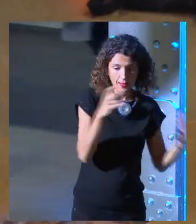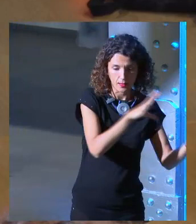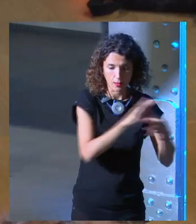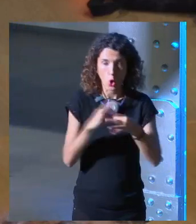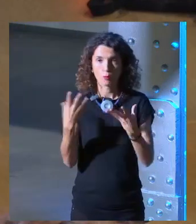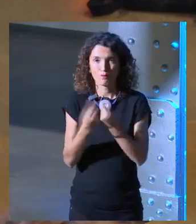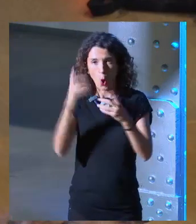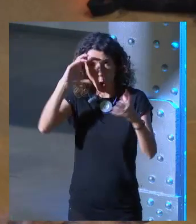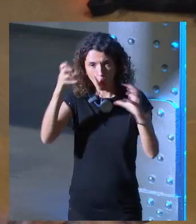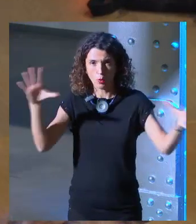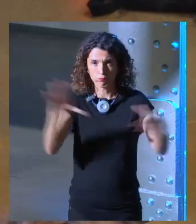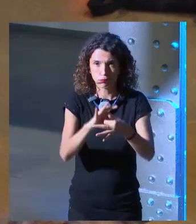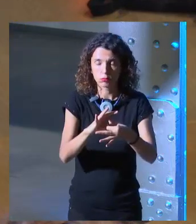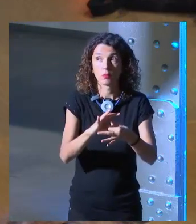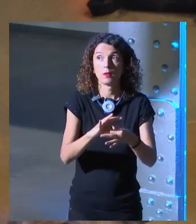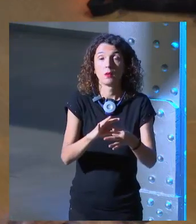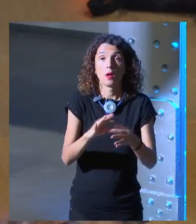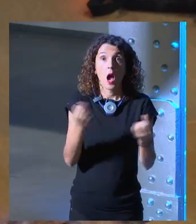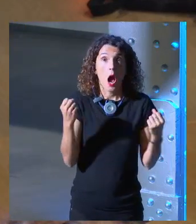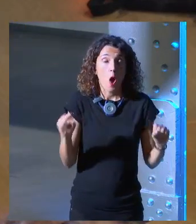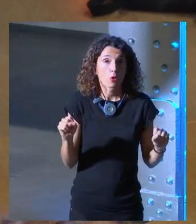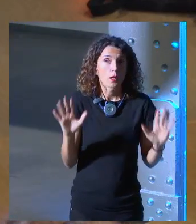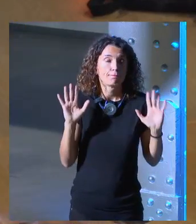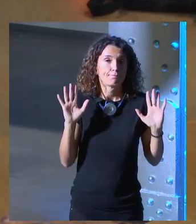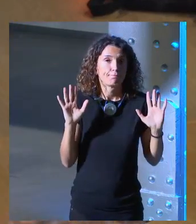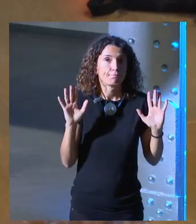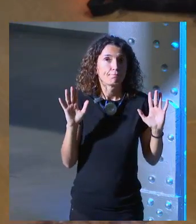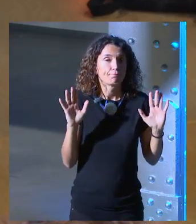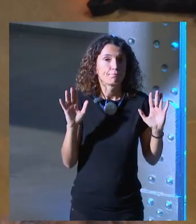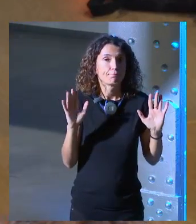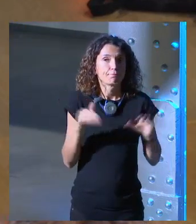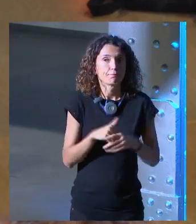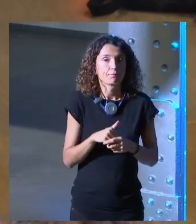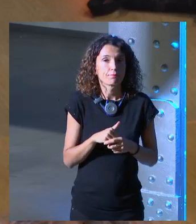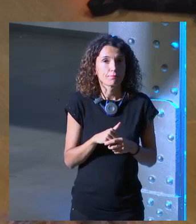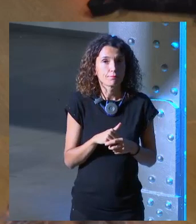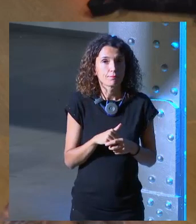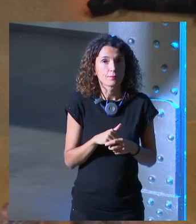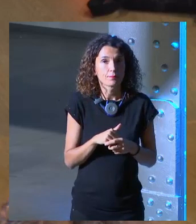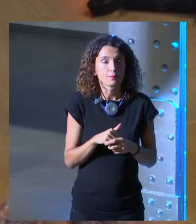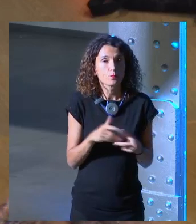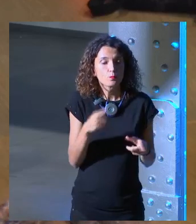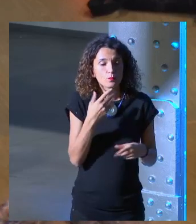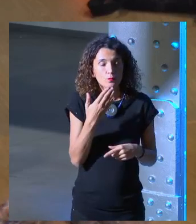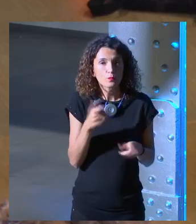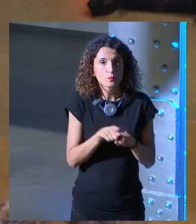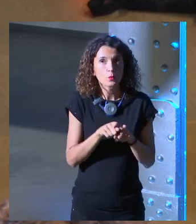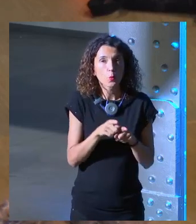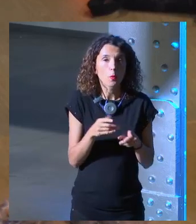because normally we tend to link art to craziness, but we should interpret